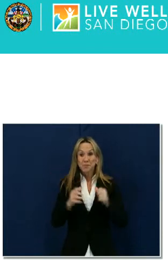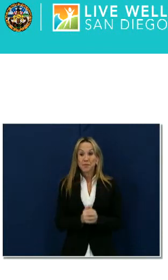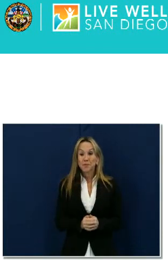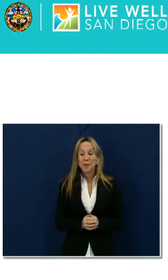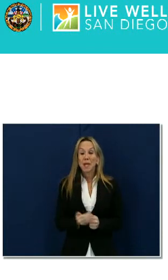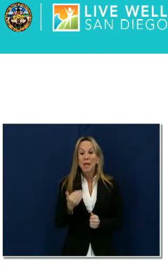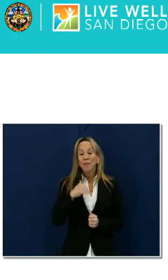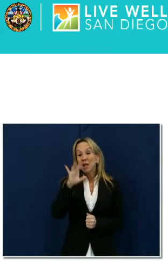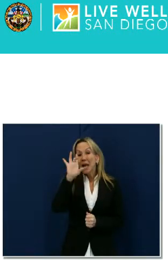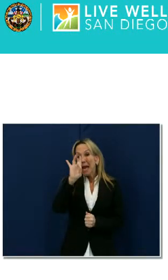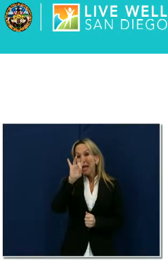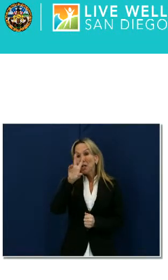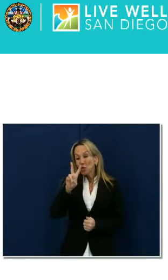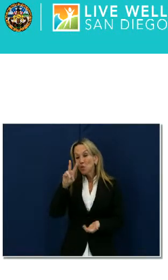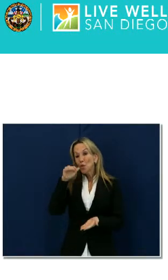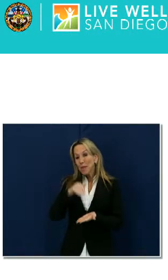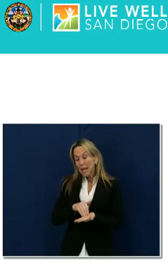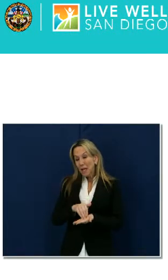There are